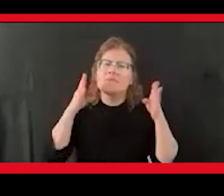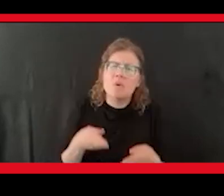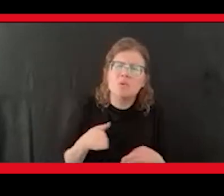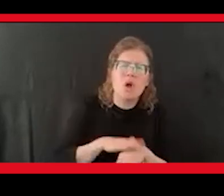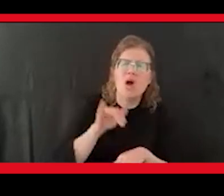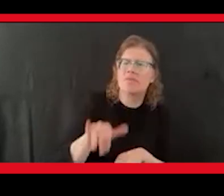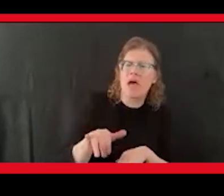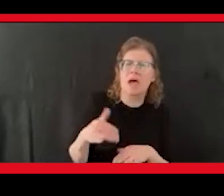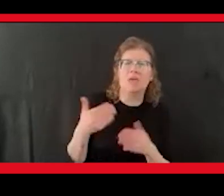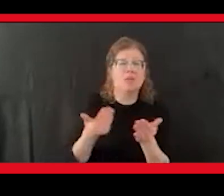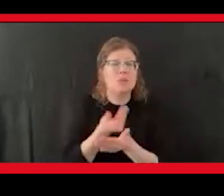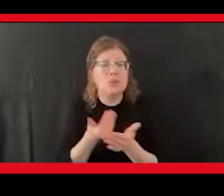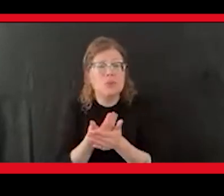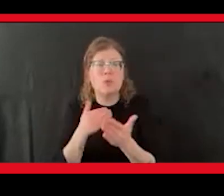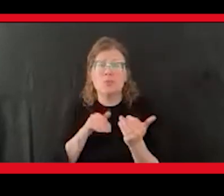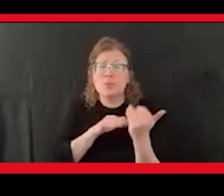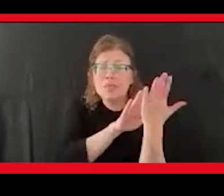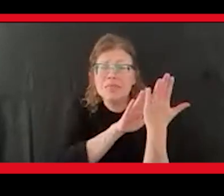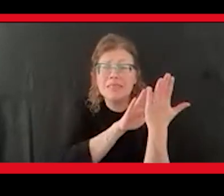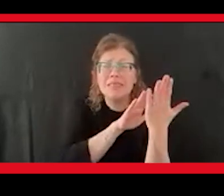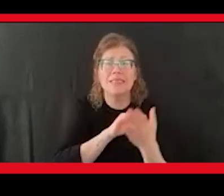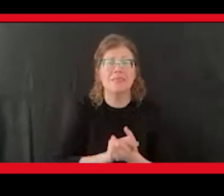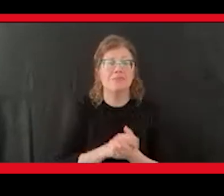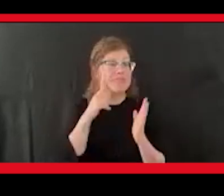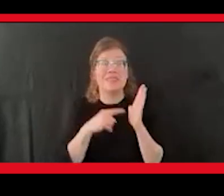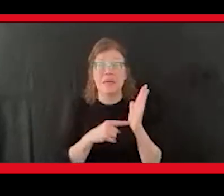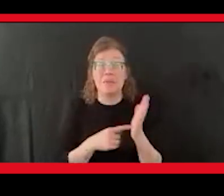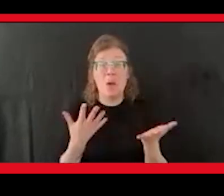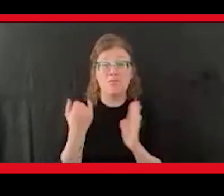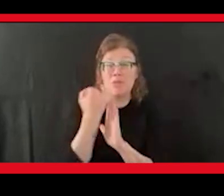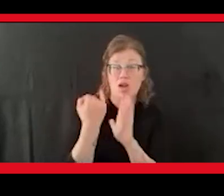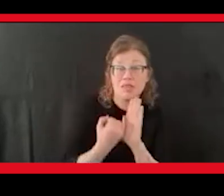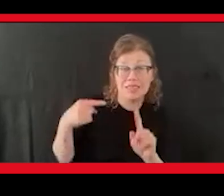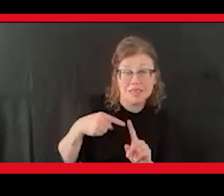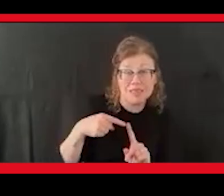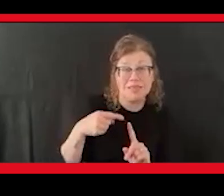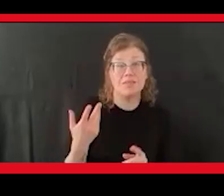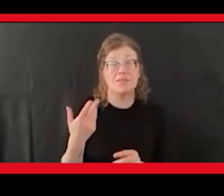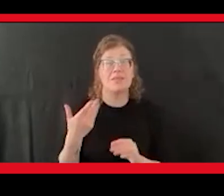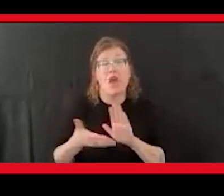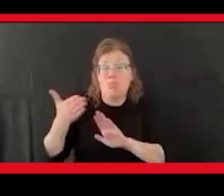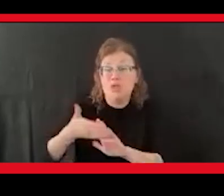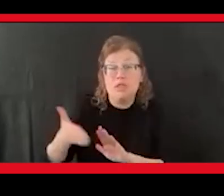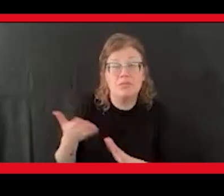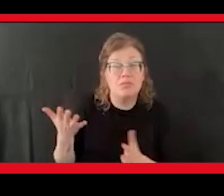work, including artistic, operational, administrative, or governance